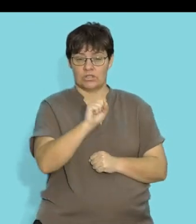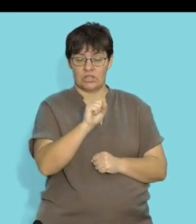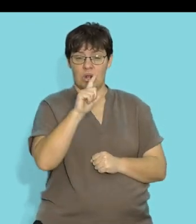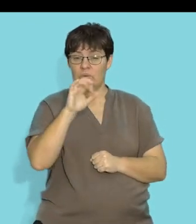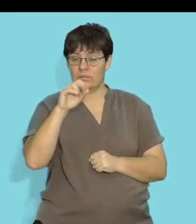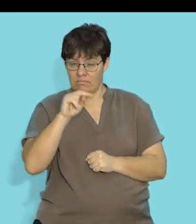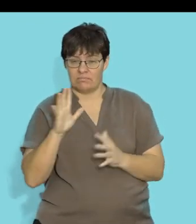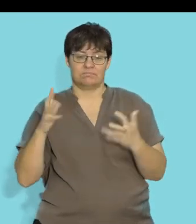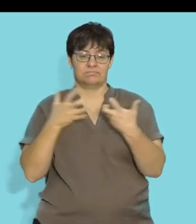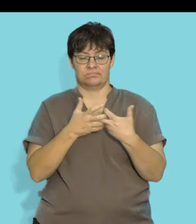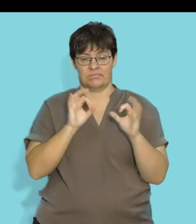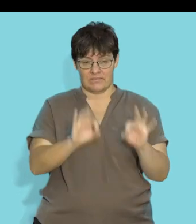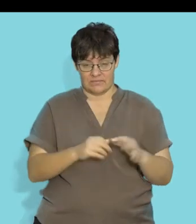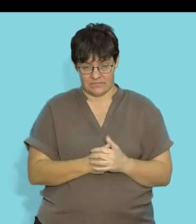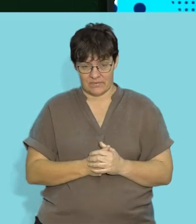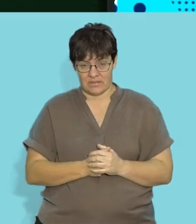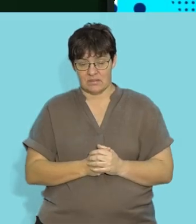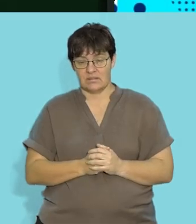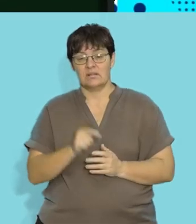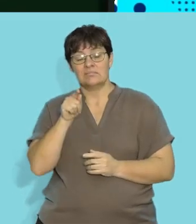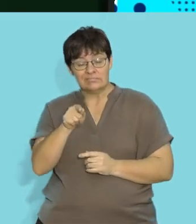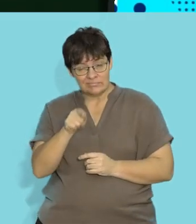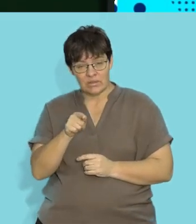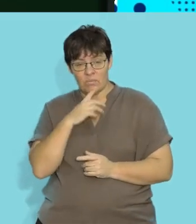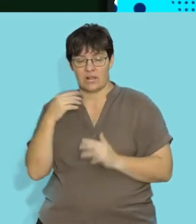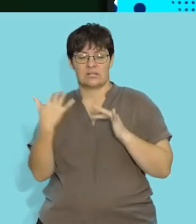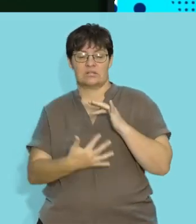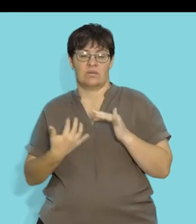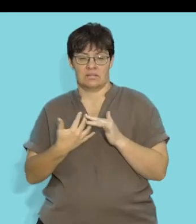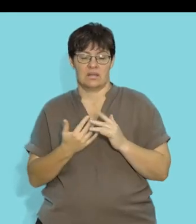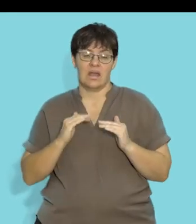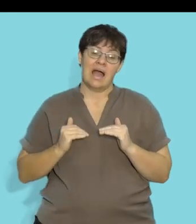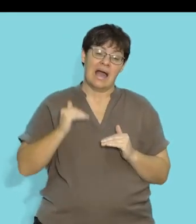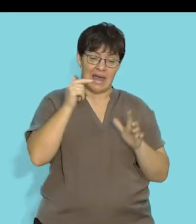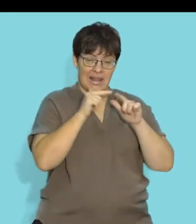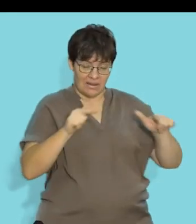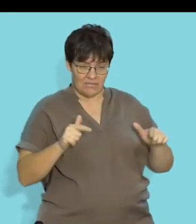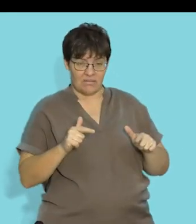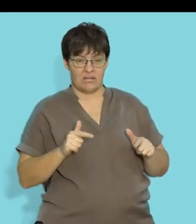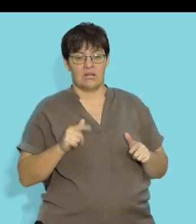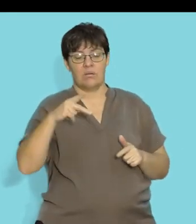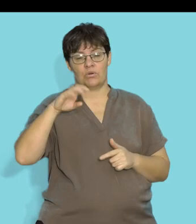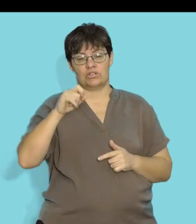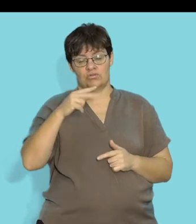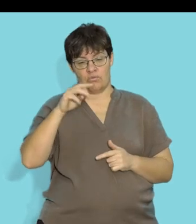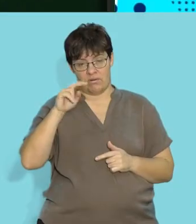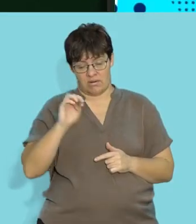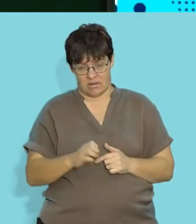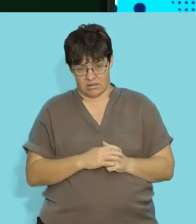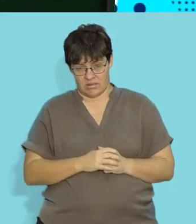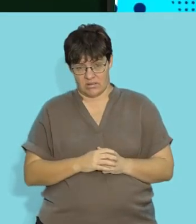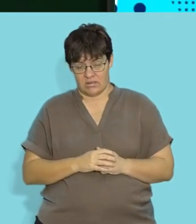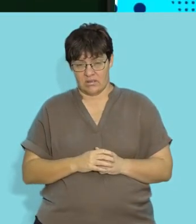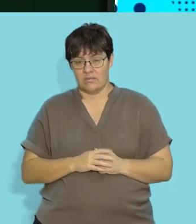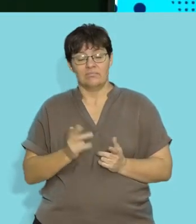corpus luteum remains intact. And so the corpus luteum will then stimulate high levels of progesterone.